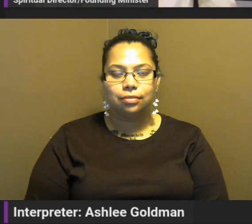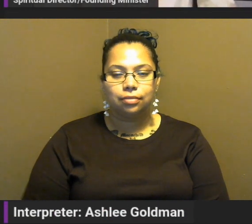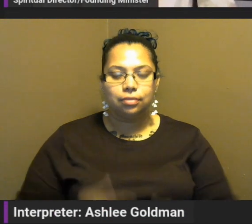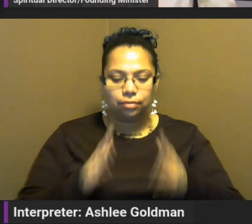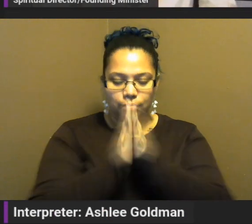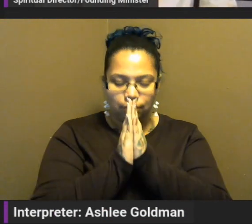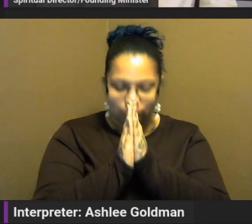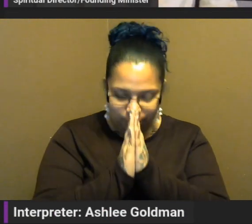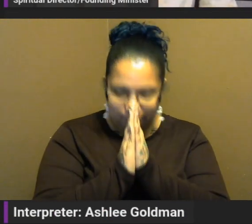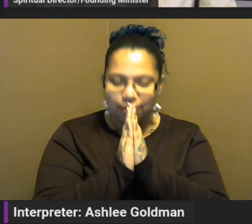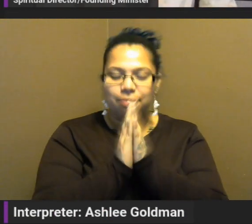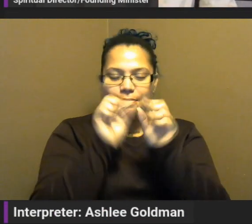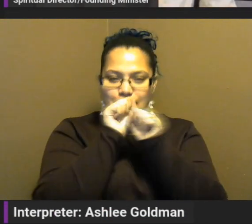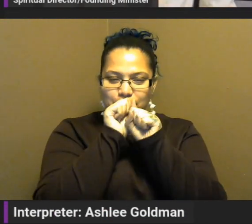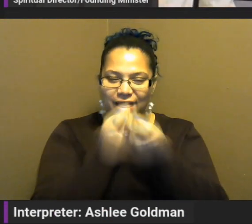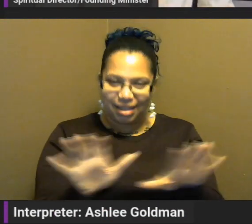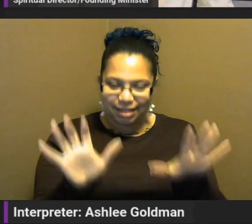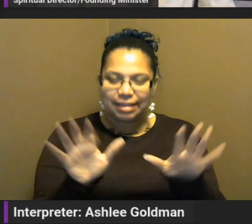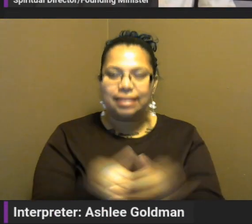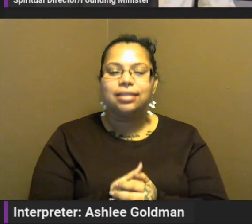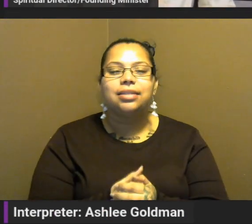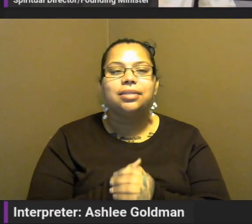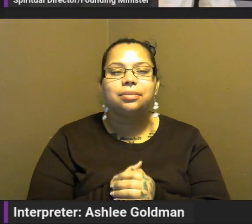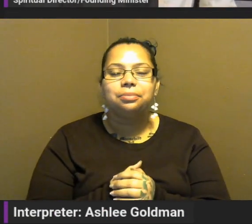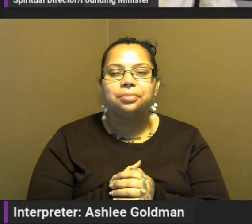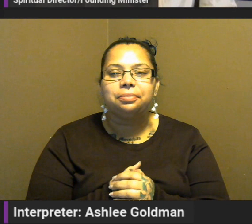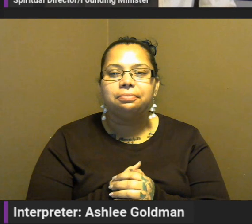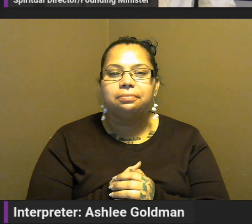Namaste, blessings, and